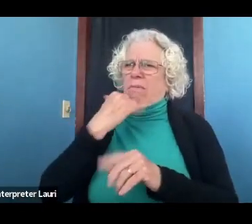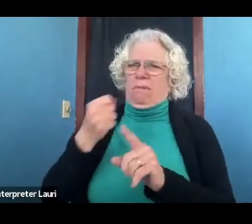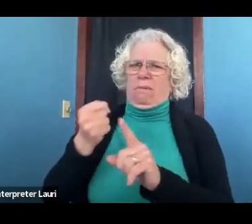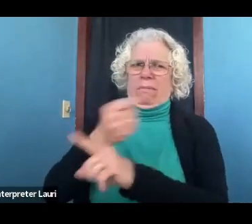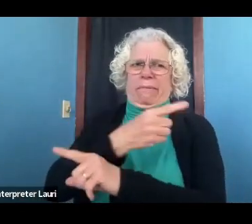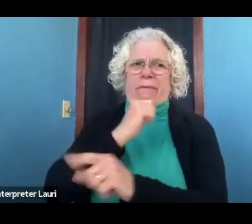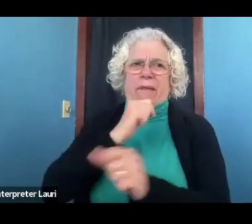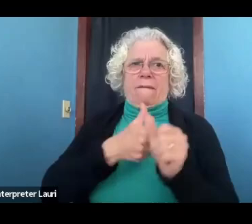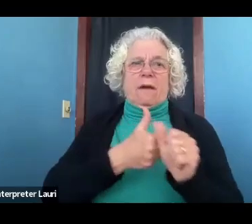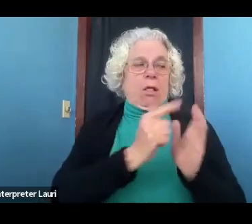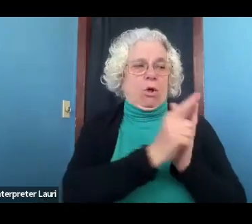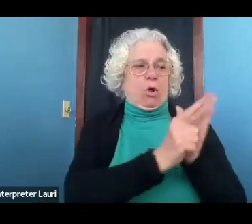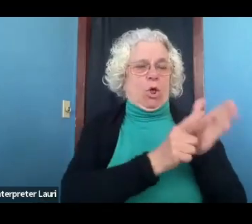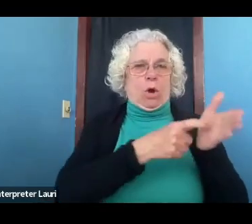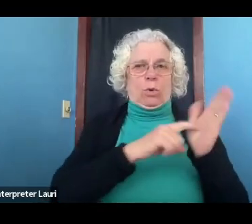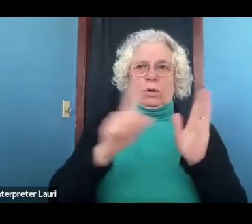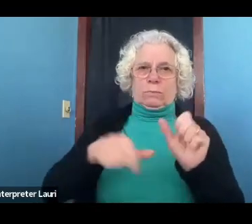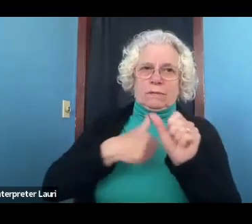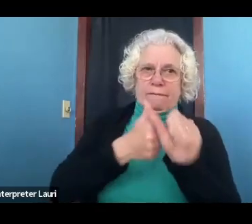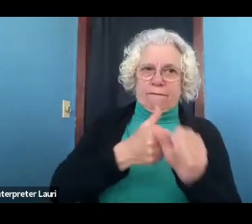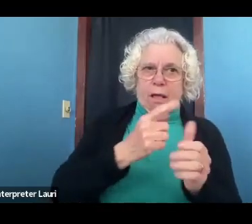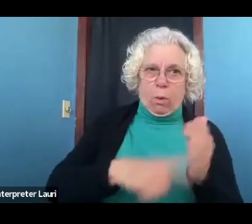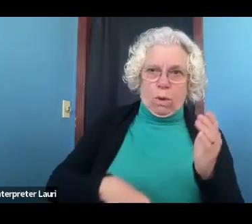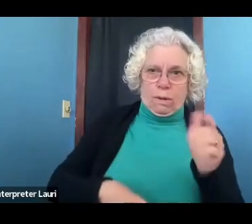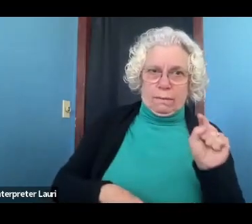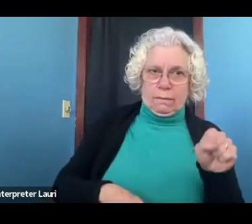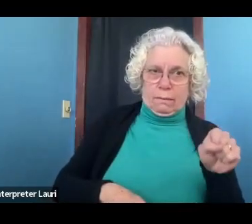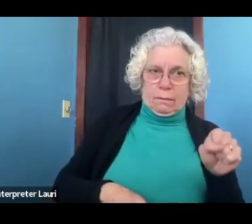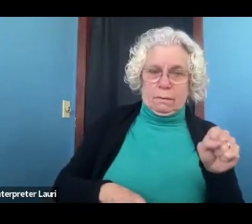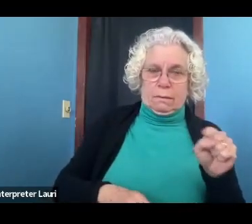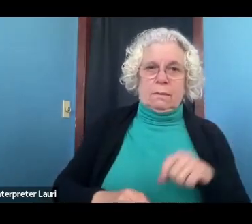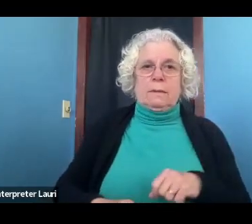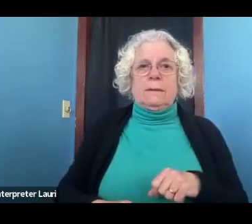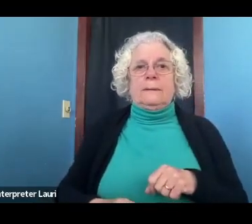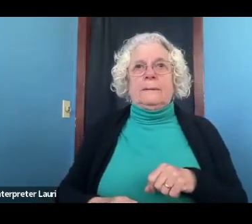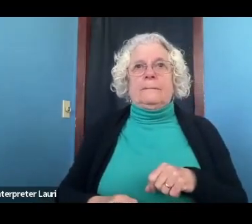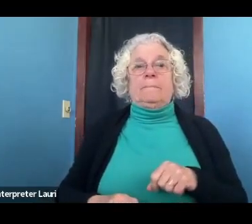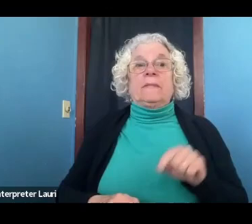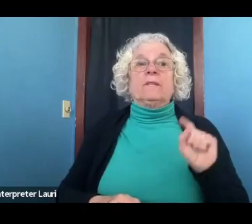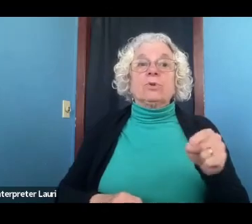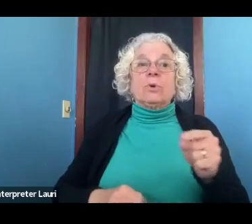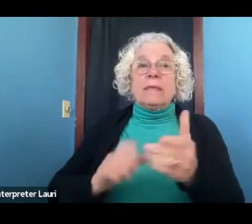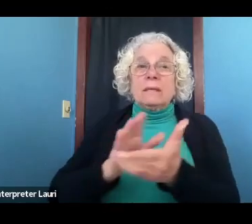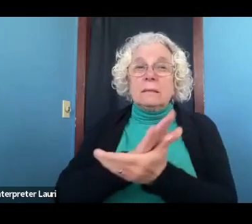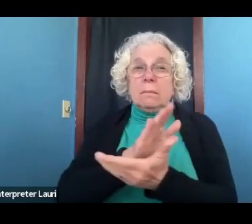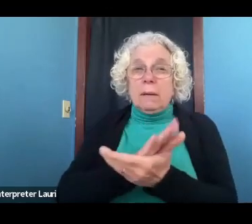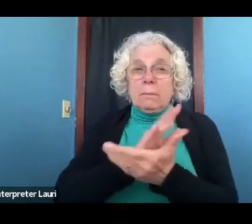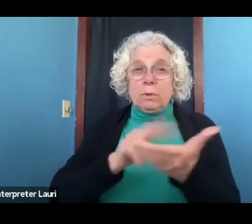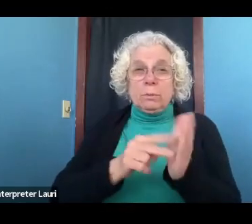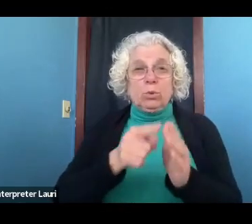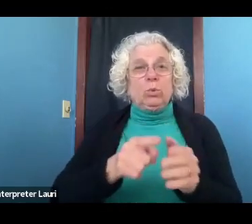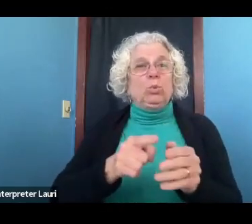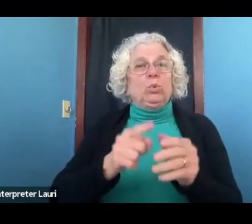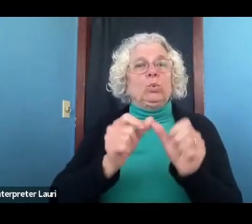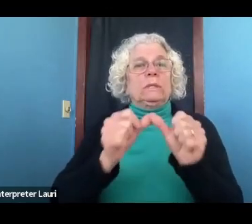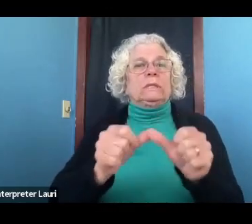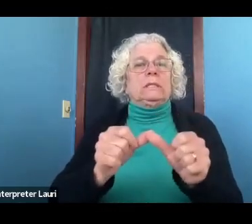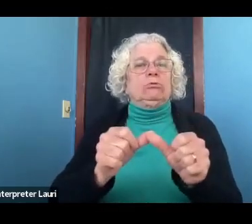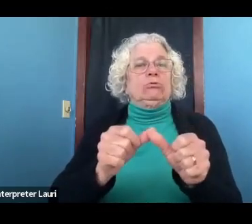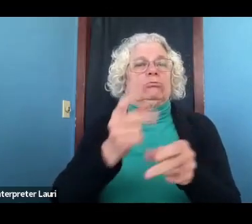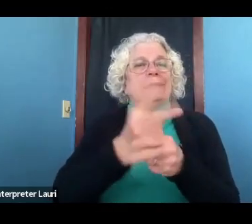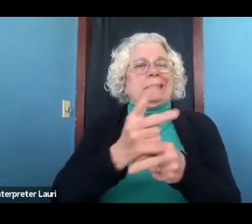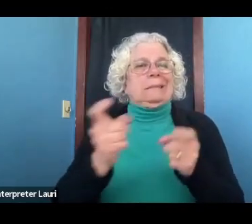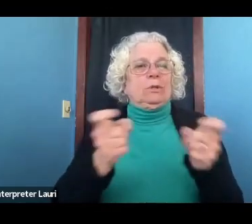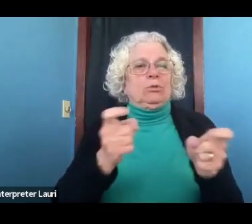or somebody isn't doing what your agent tells them to do. So it's a way for you to keep control as much as possible when